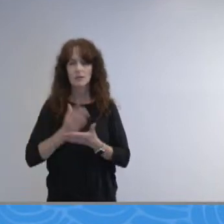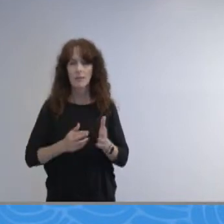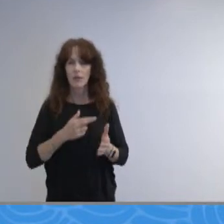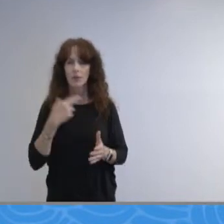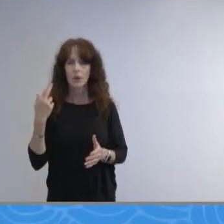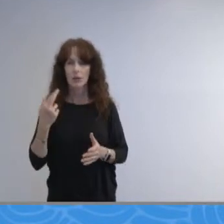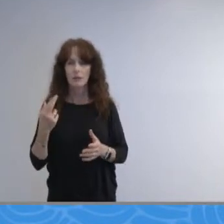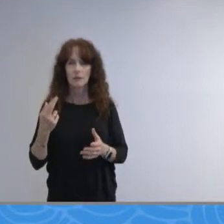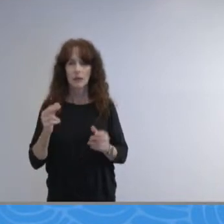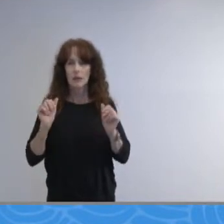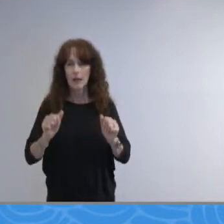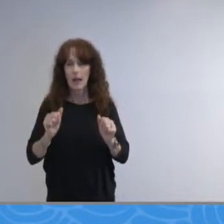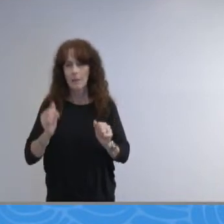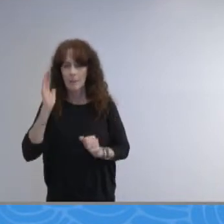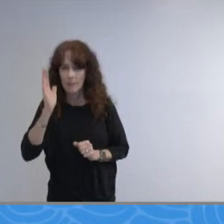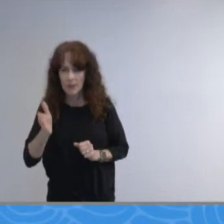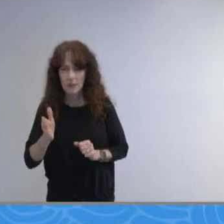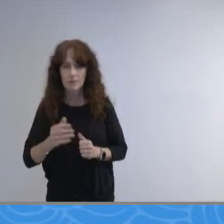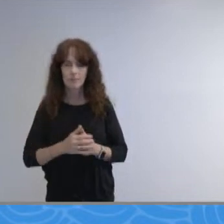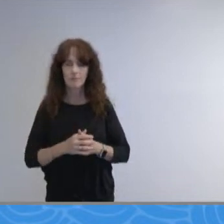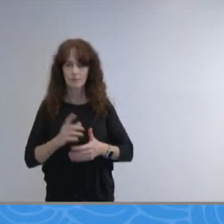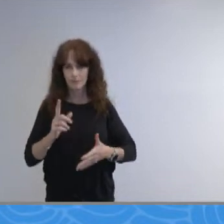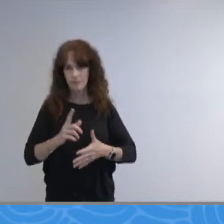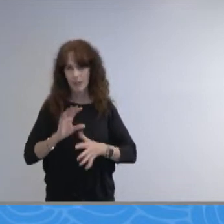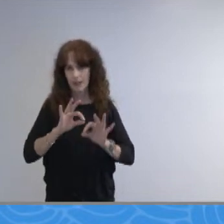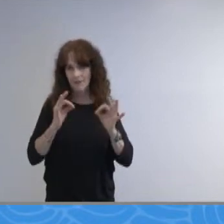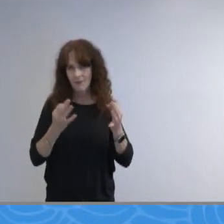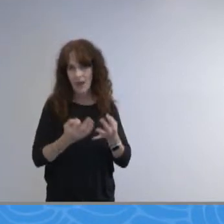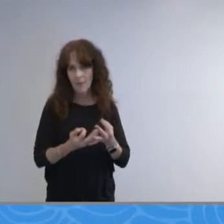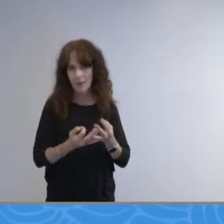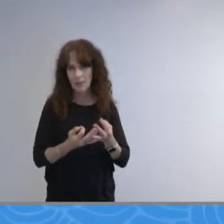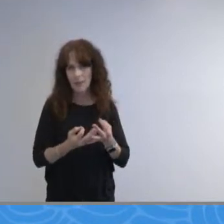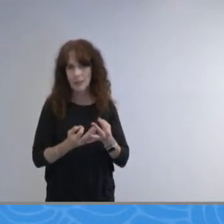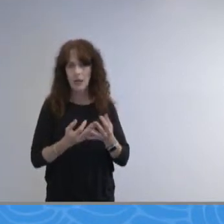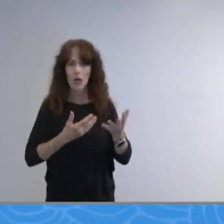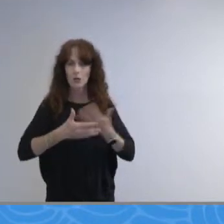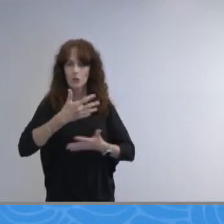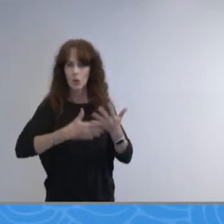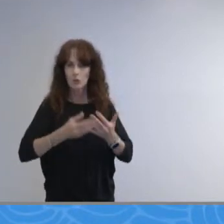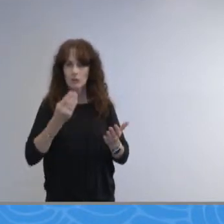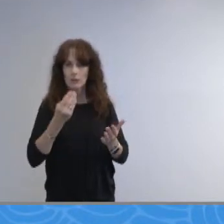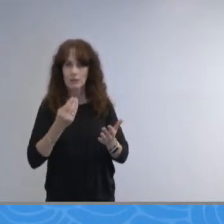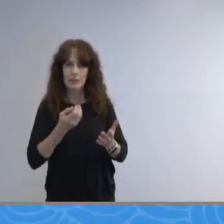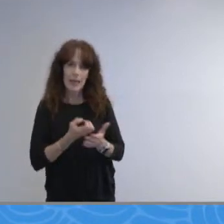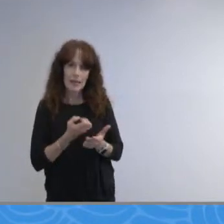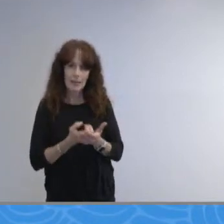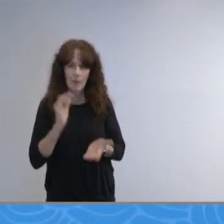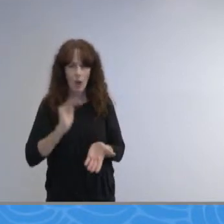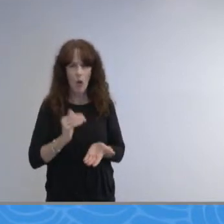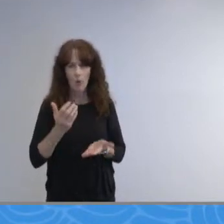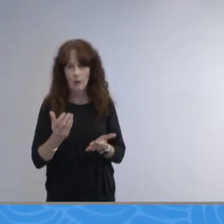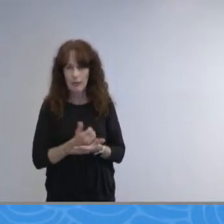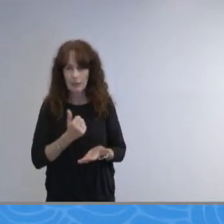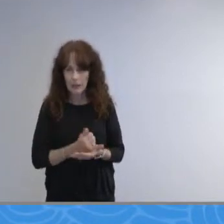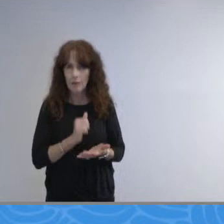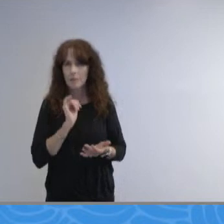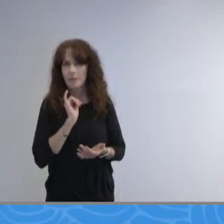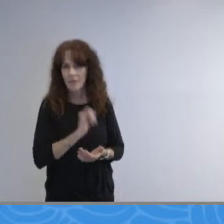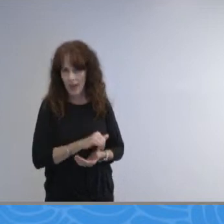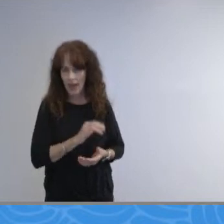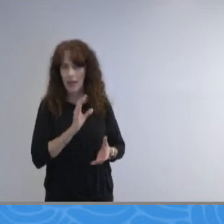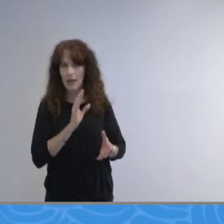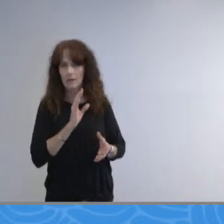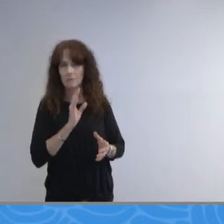factors can include. For example, if the family is socioeconomically disadvantaged or low income, that